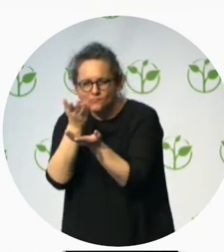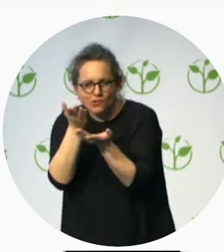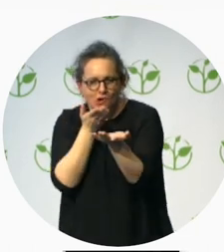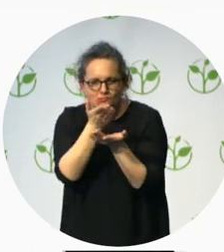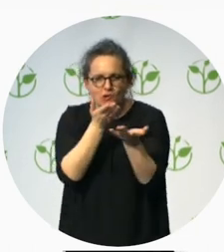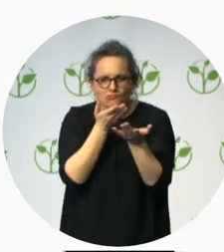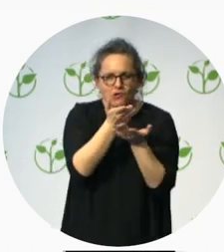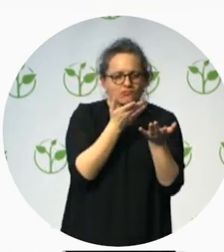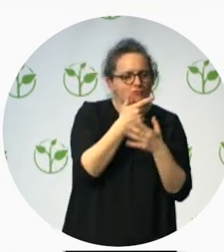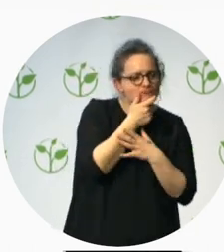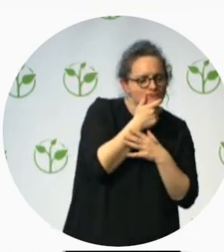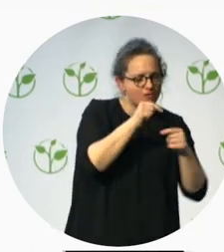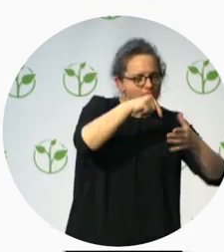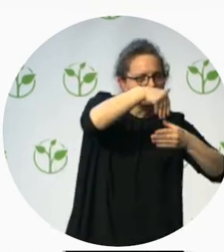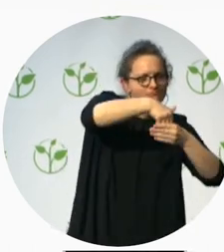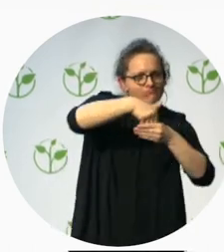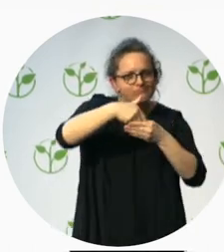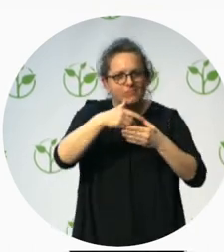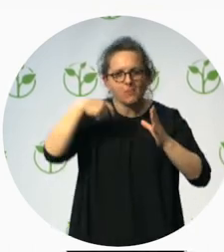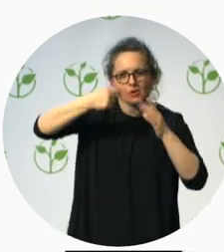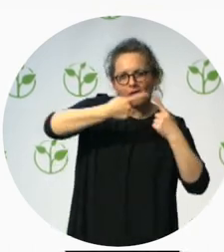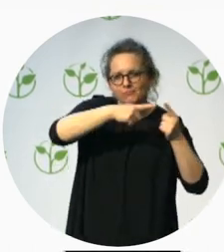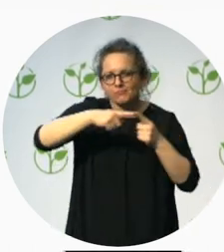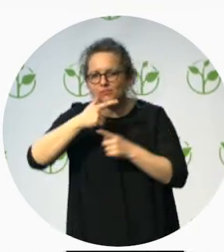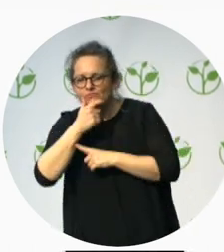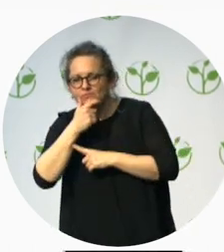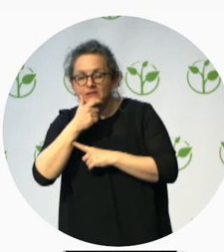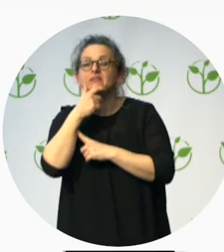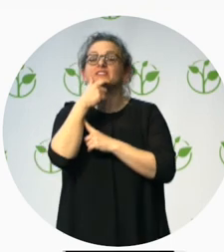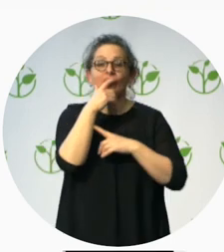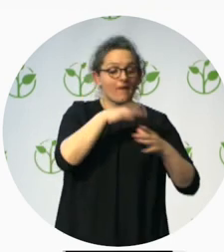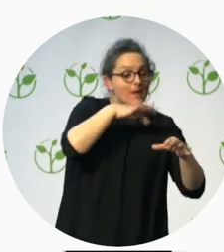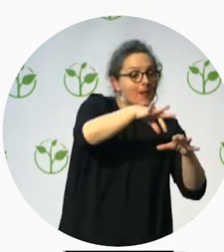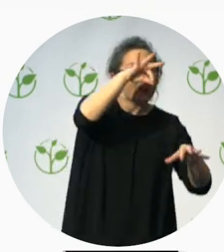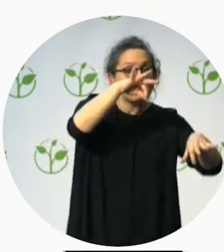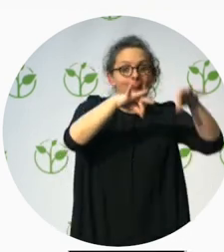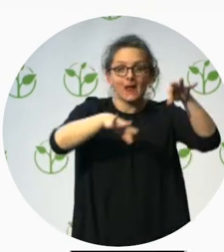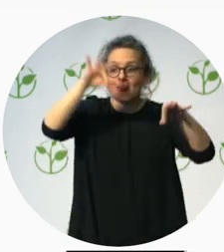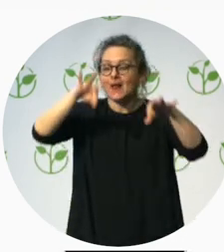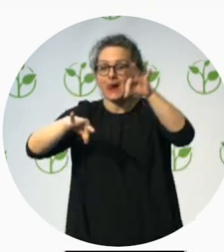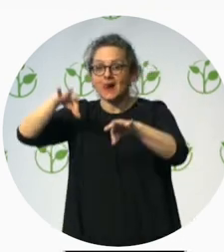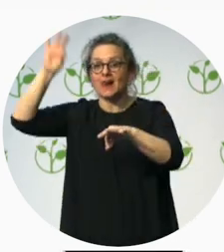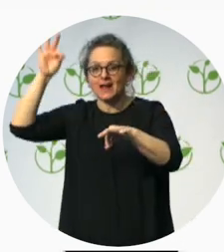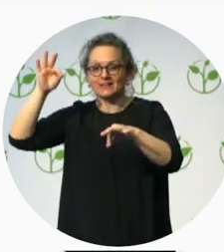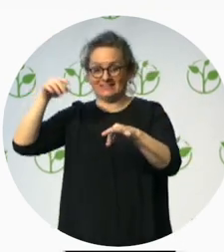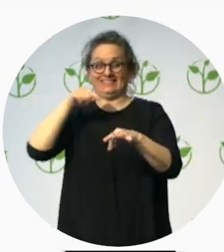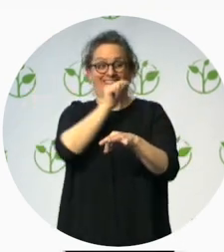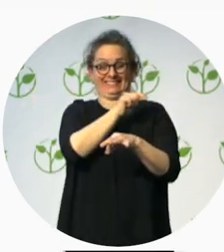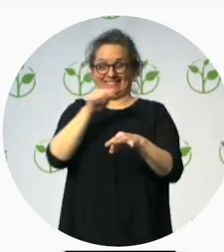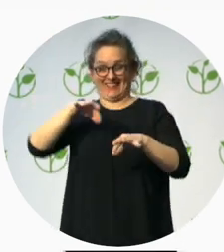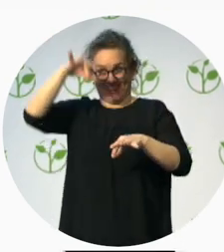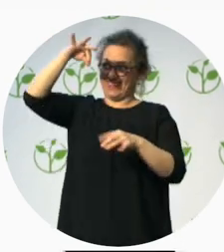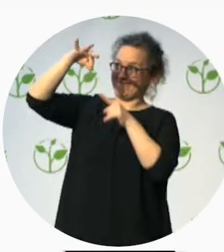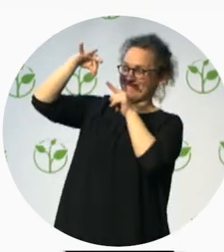them will be here tonight to receive their awards. But our research doesn't